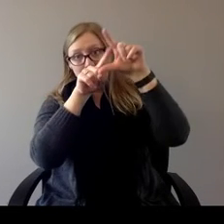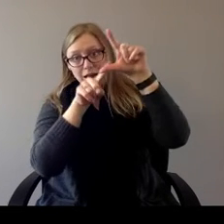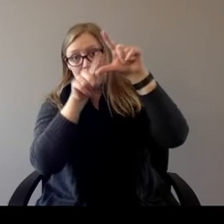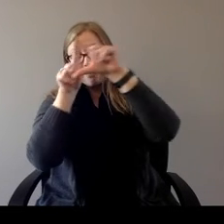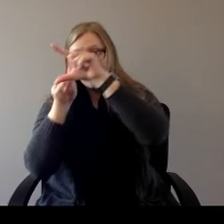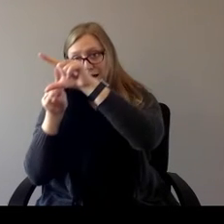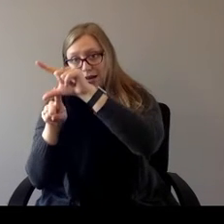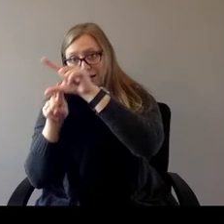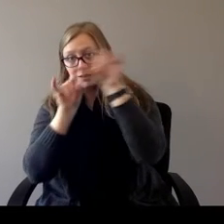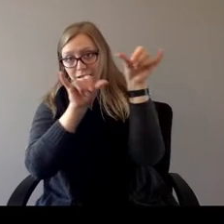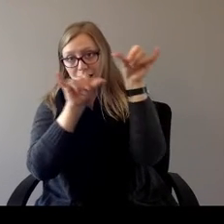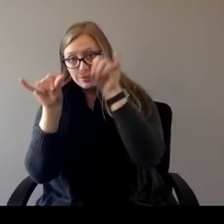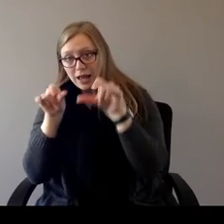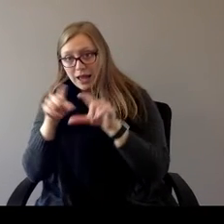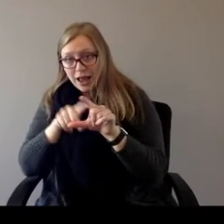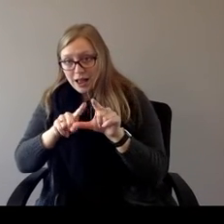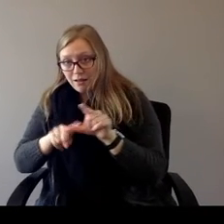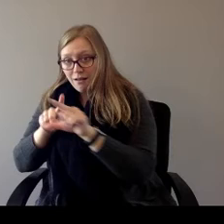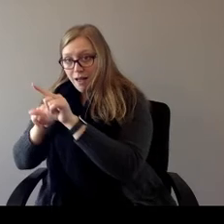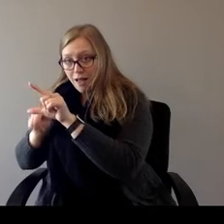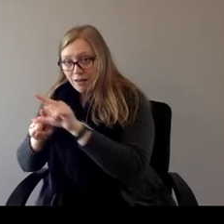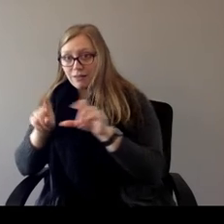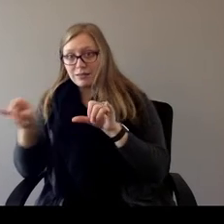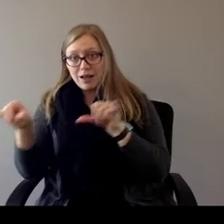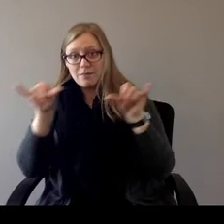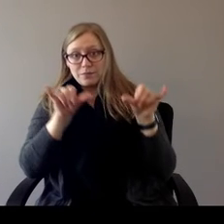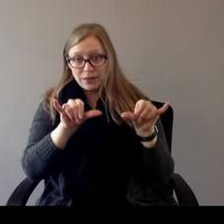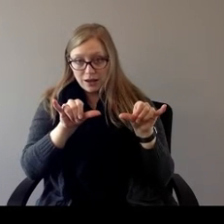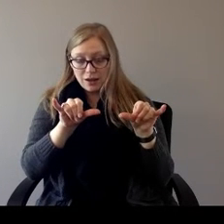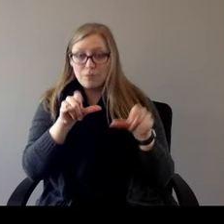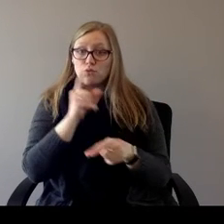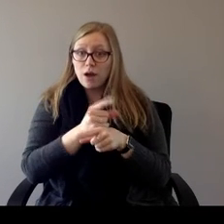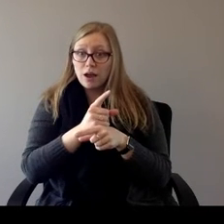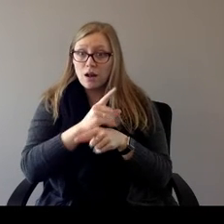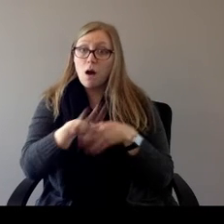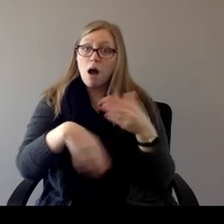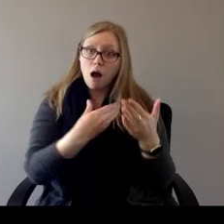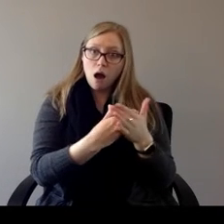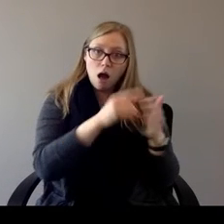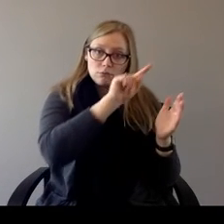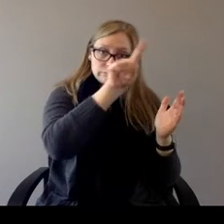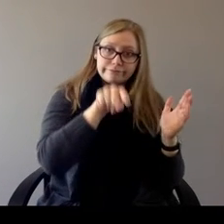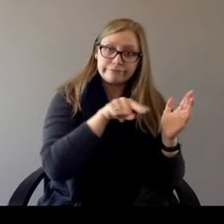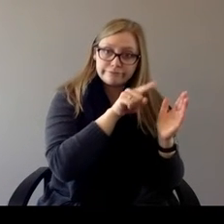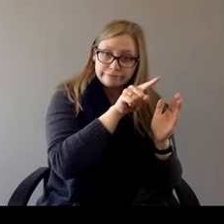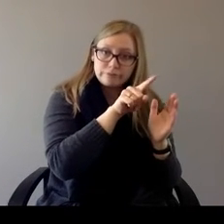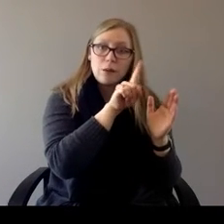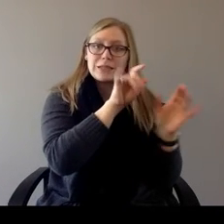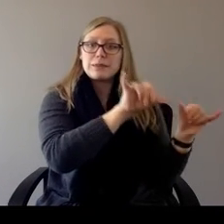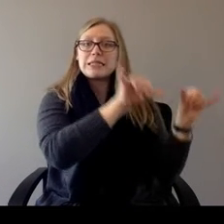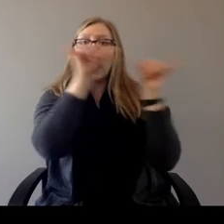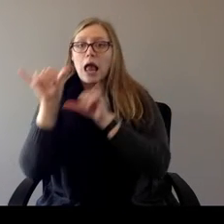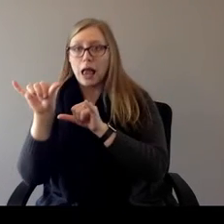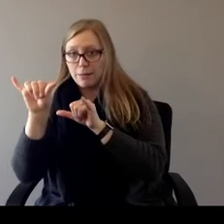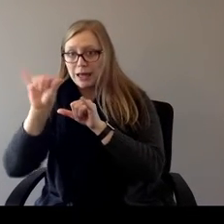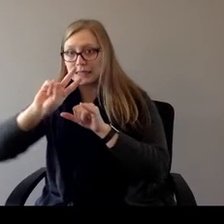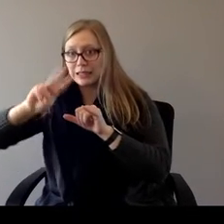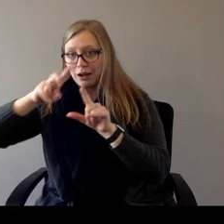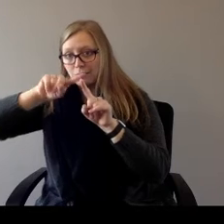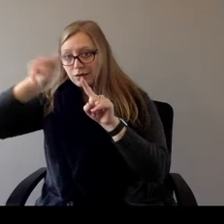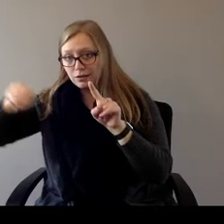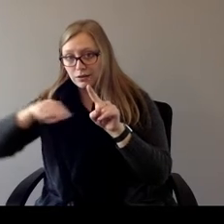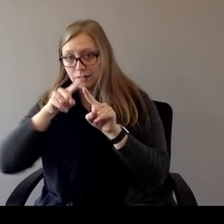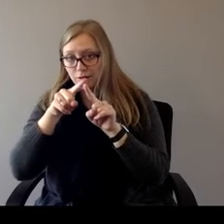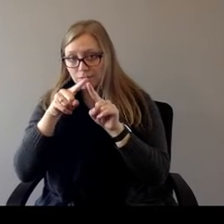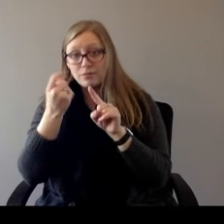congruent to the corresponding angles in the second triangle. Well, this idea of the rigidity of triangles,